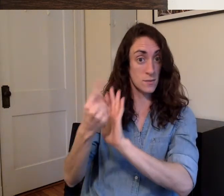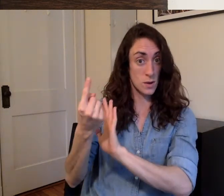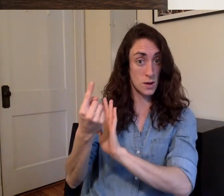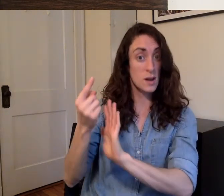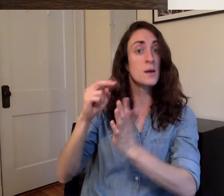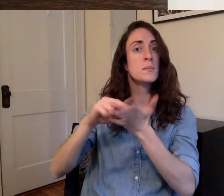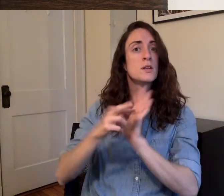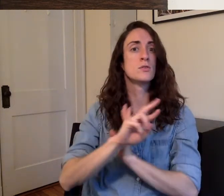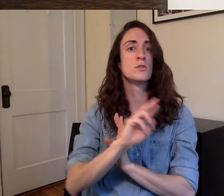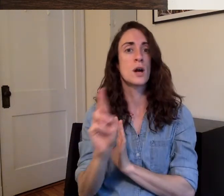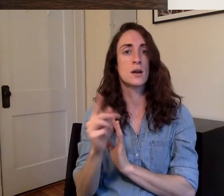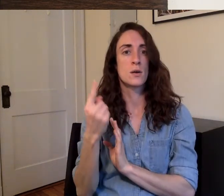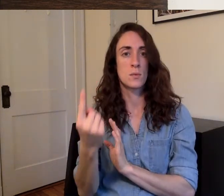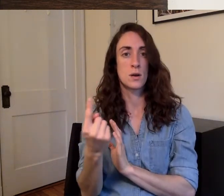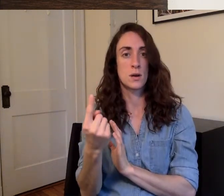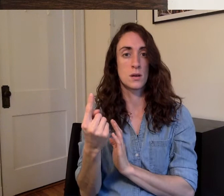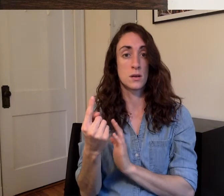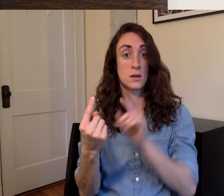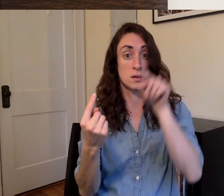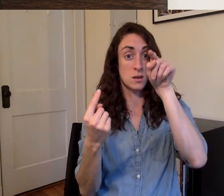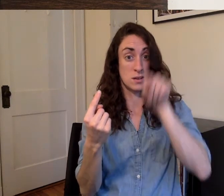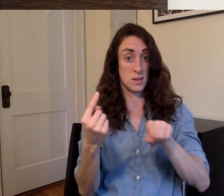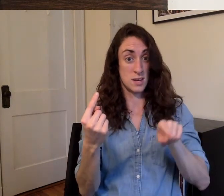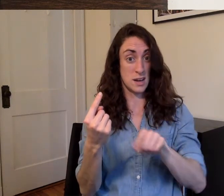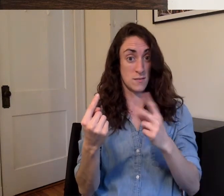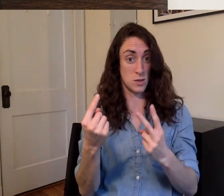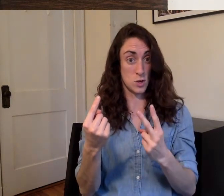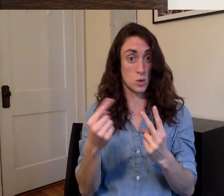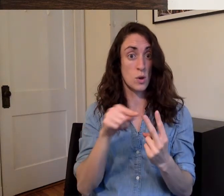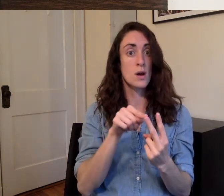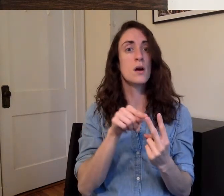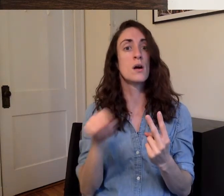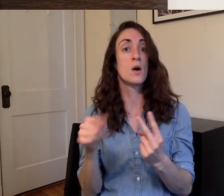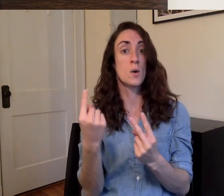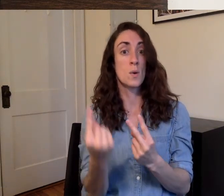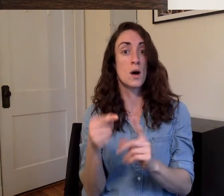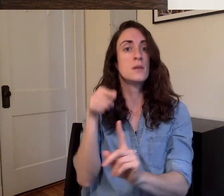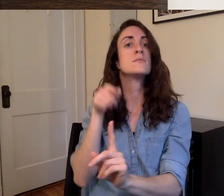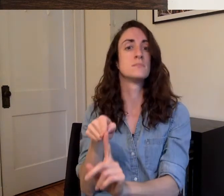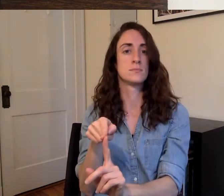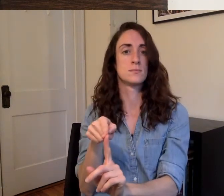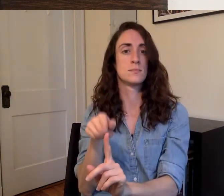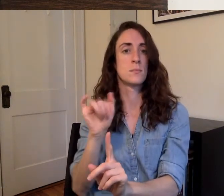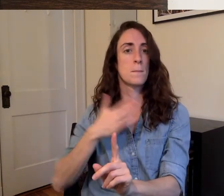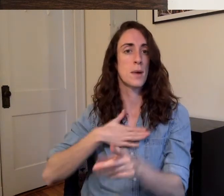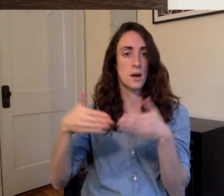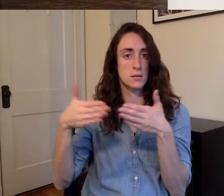the opposite of what you'd expect, so that negative 1 tells us to move our vertex 1 unit to the right.